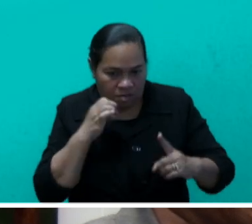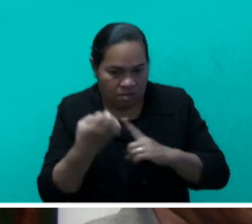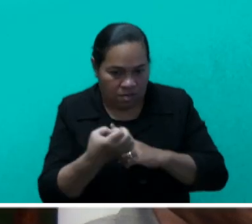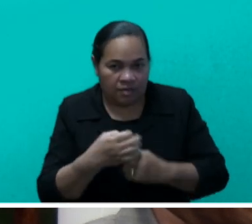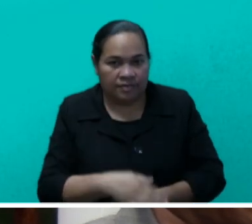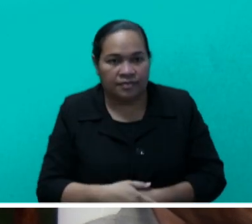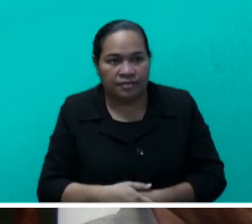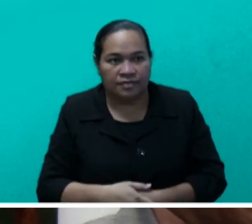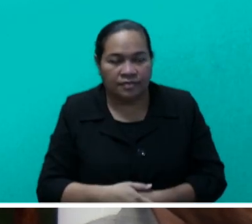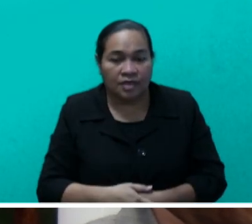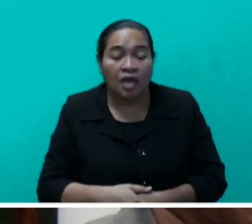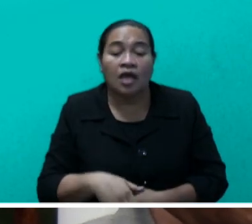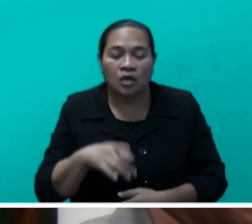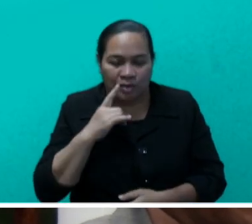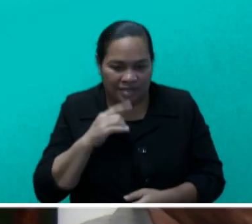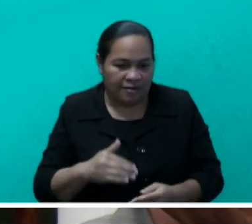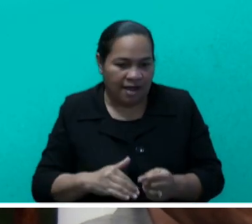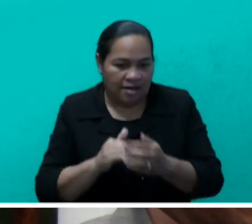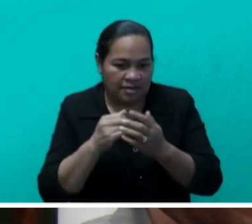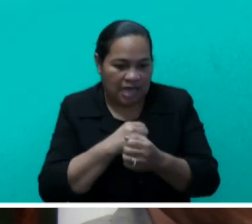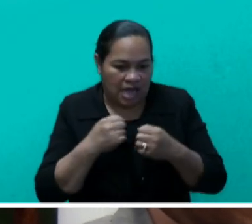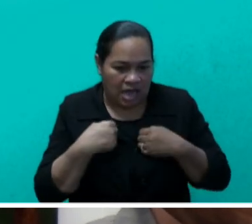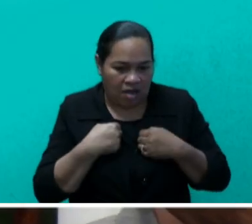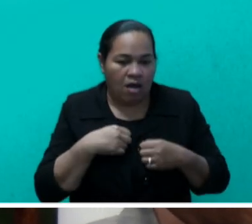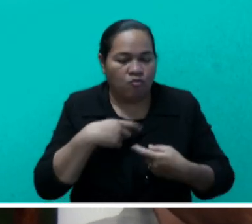which enhances overall productivity and